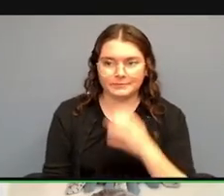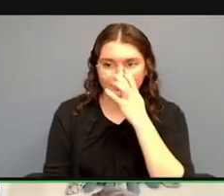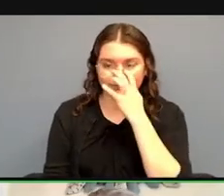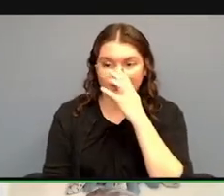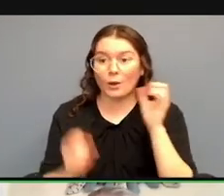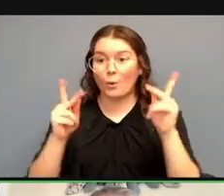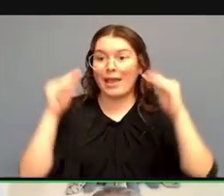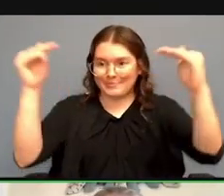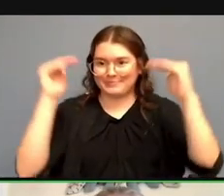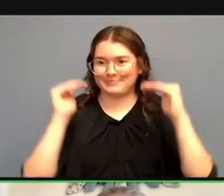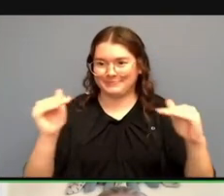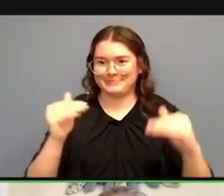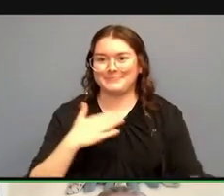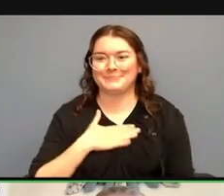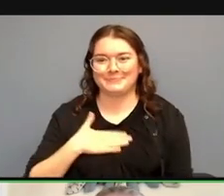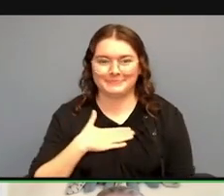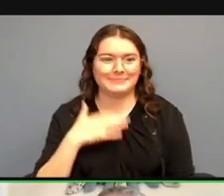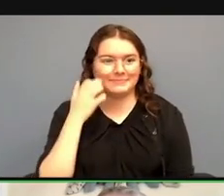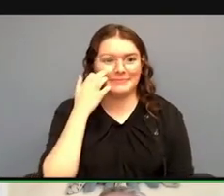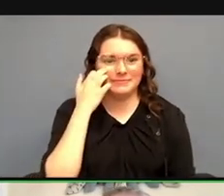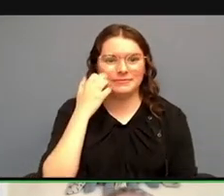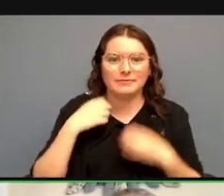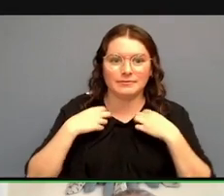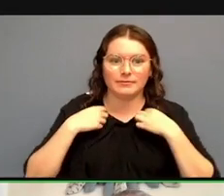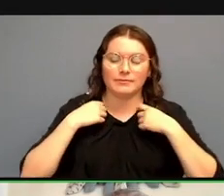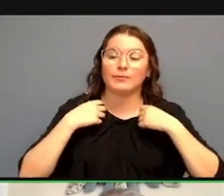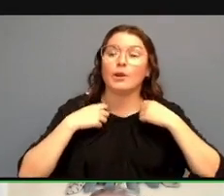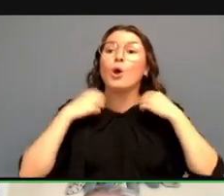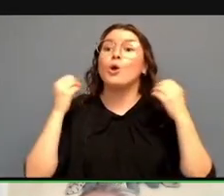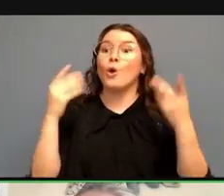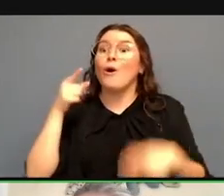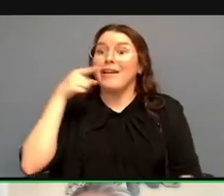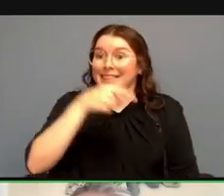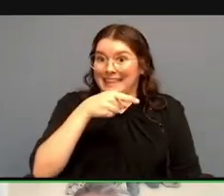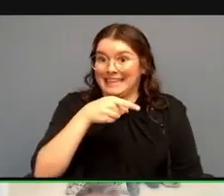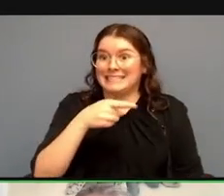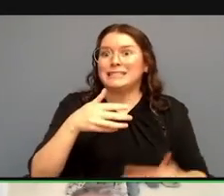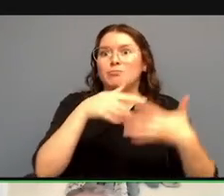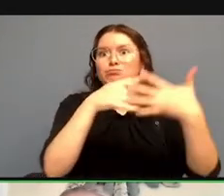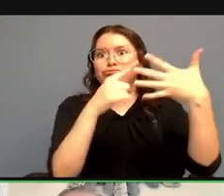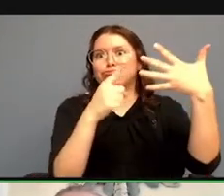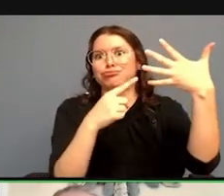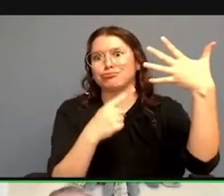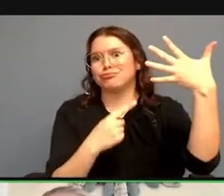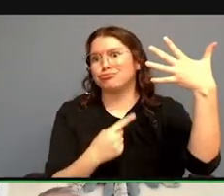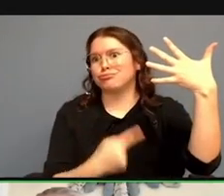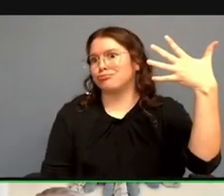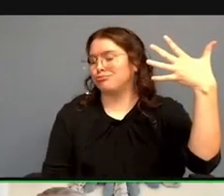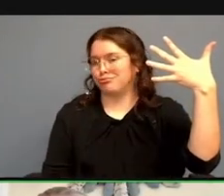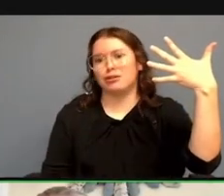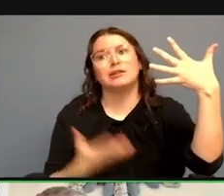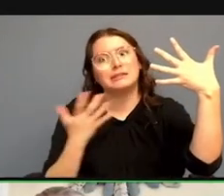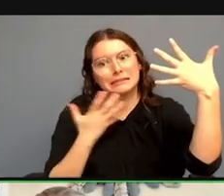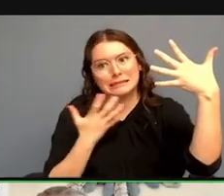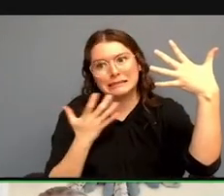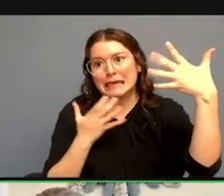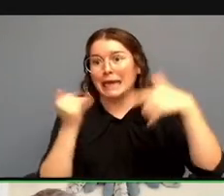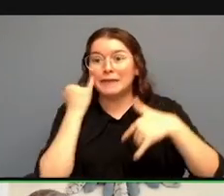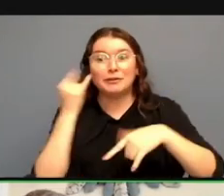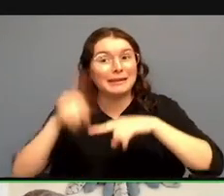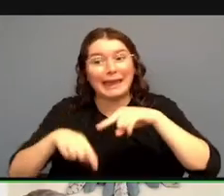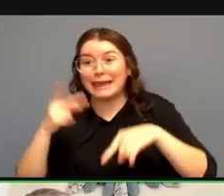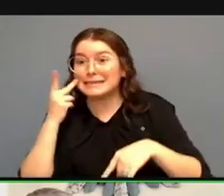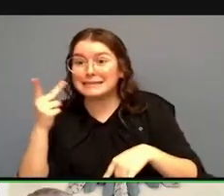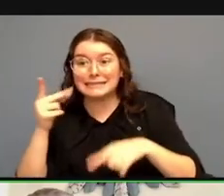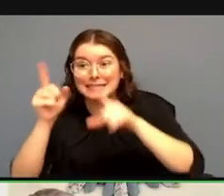Okay, next slide, please. So this is a pretty big list. If you can't see the screen, on